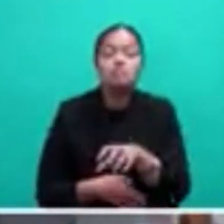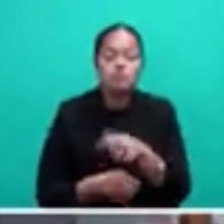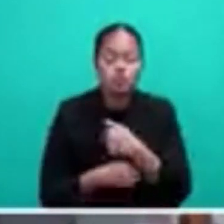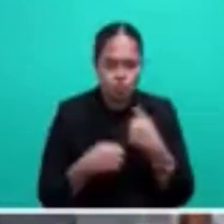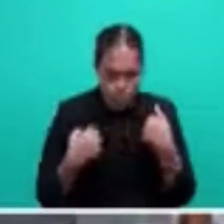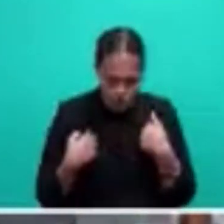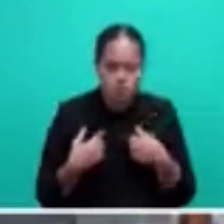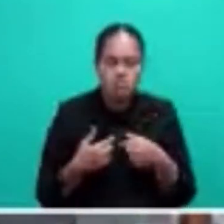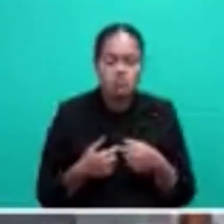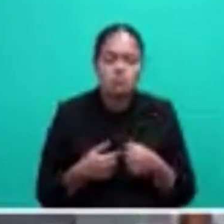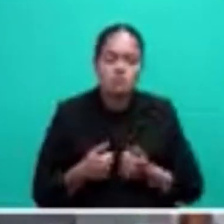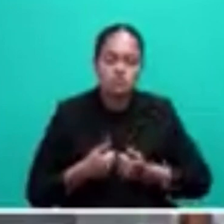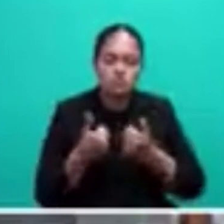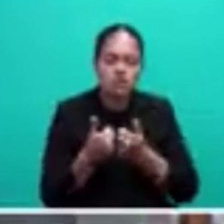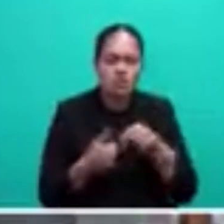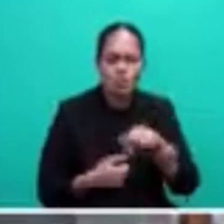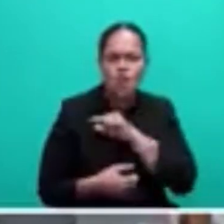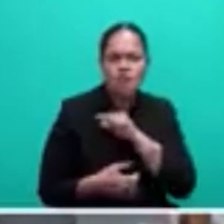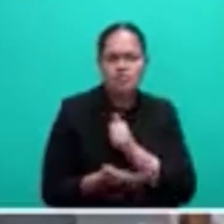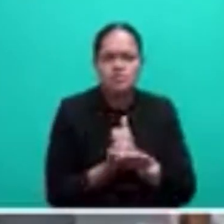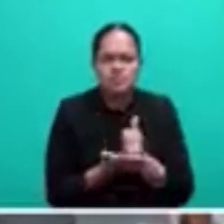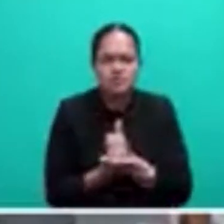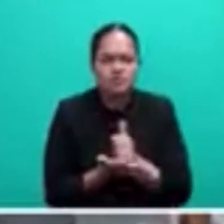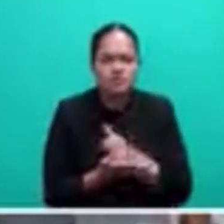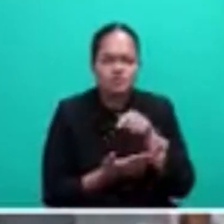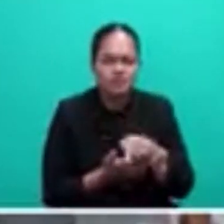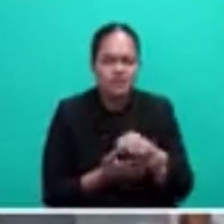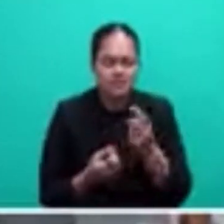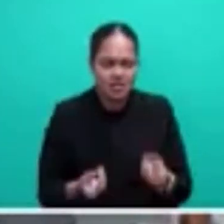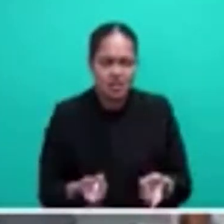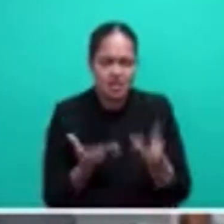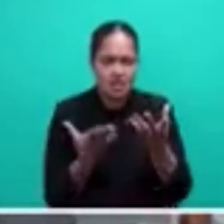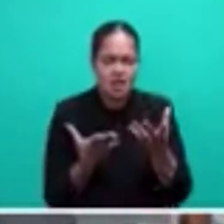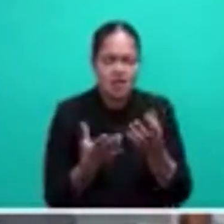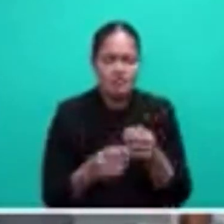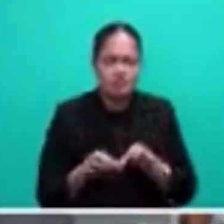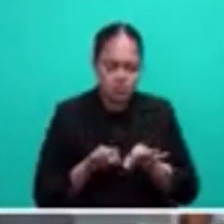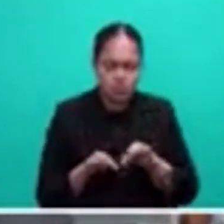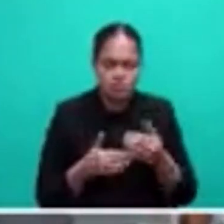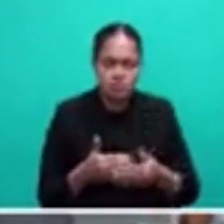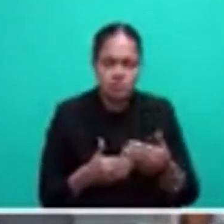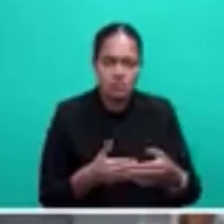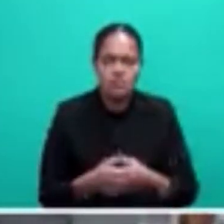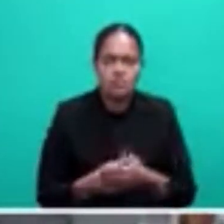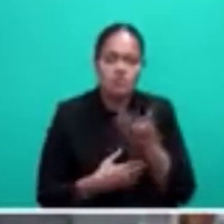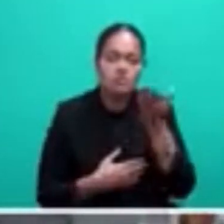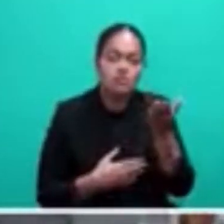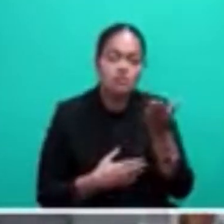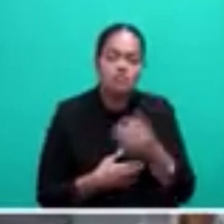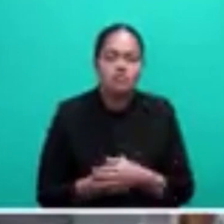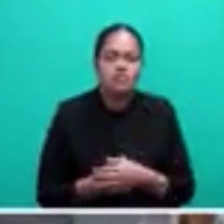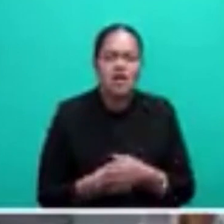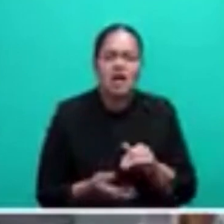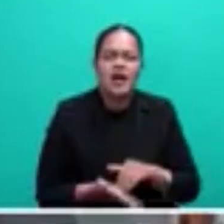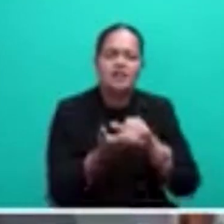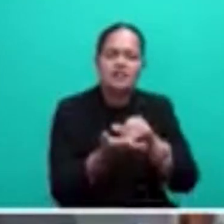immensely grateful for this call to action, which underpins our dedicated efforts and objectives. The Assistant Minister